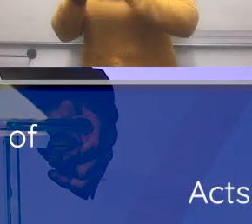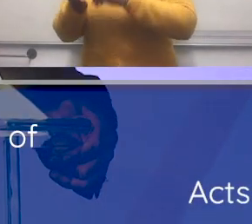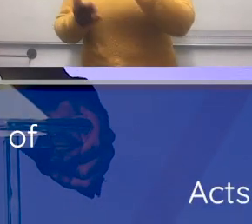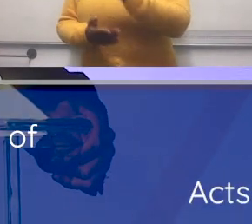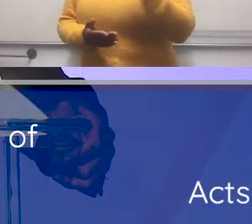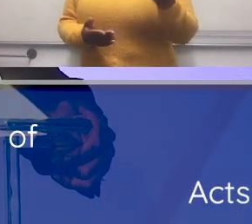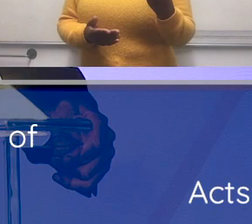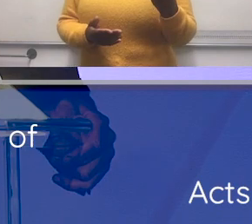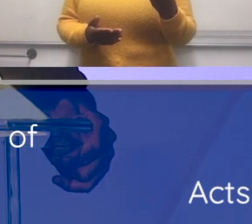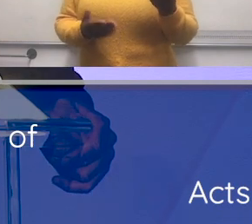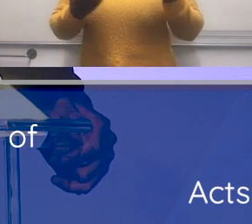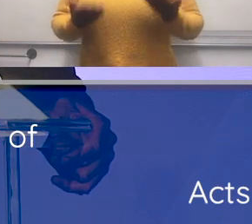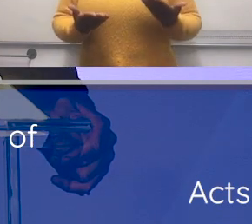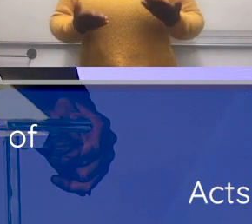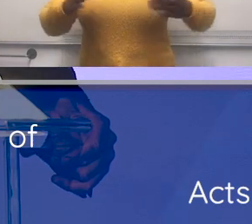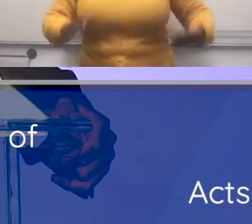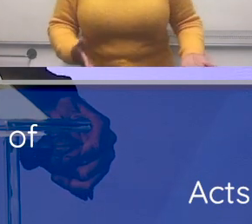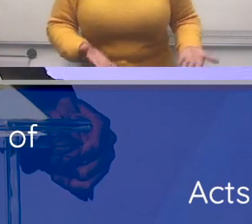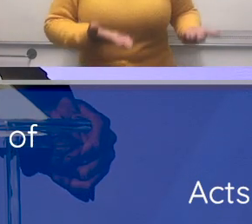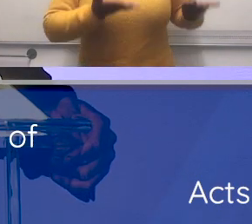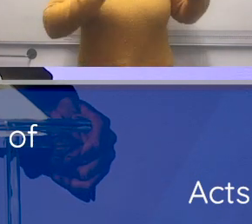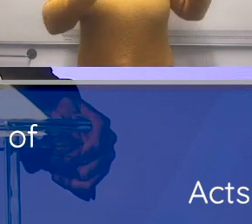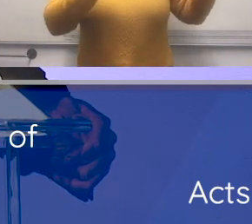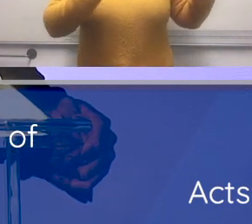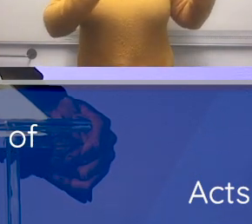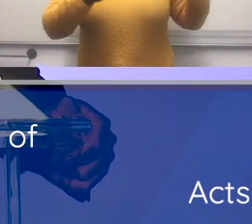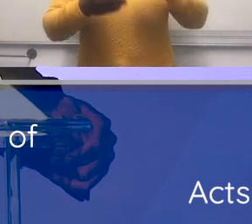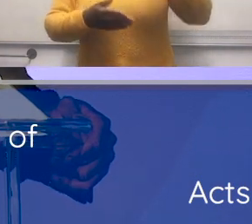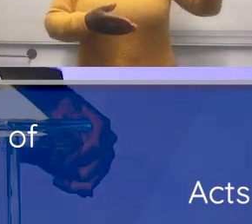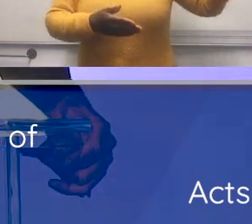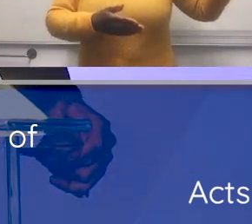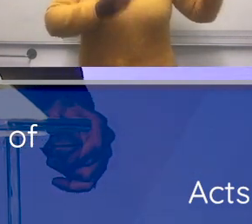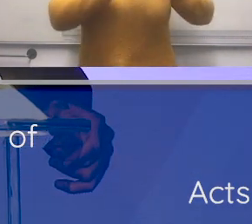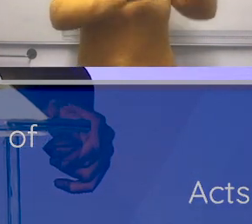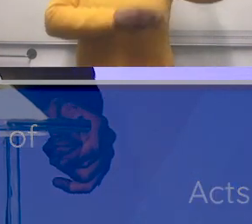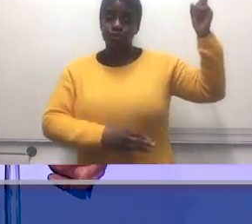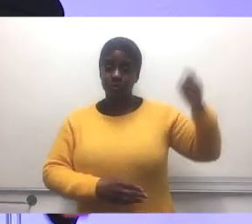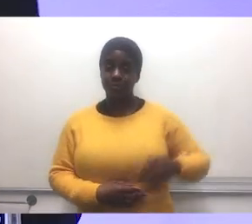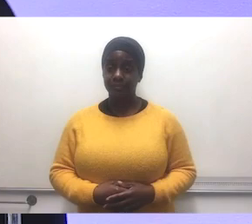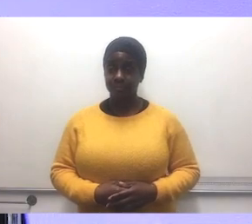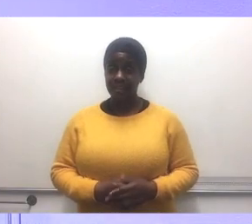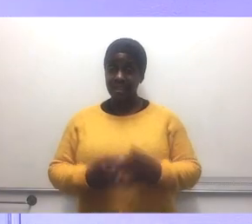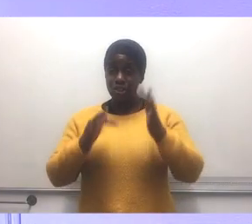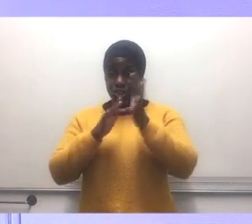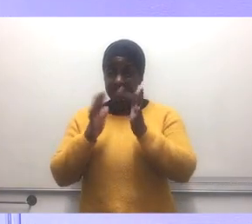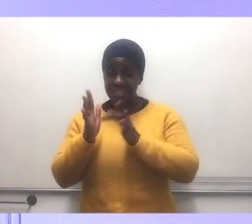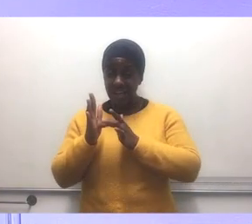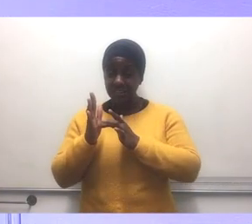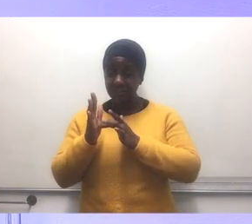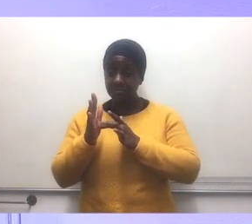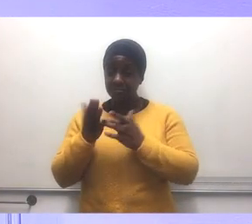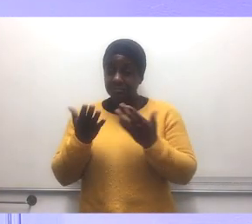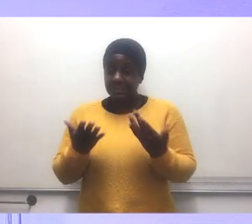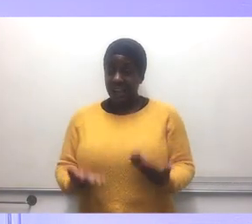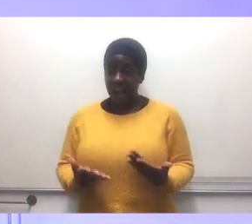33, he is exalted at the right hand of God. So Jesus is